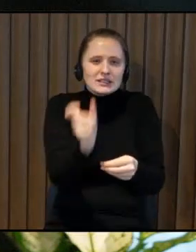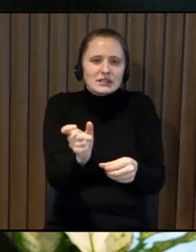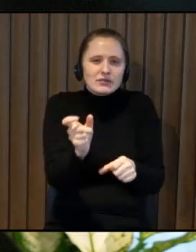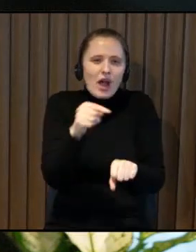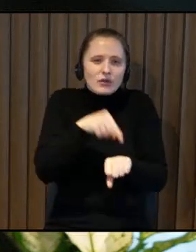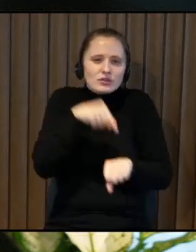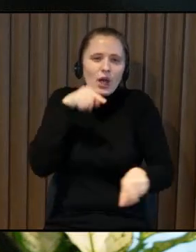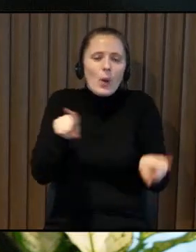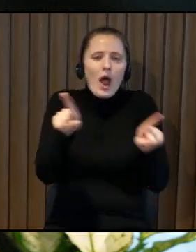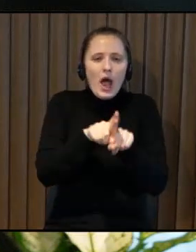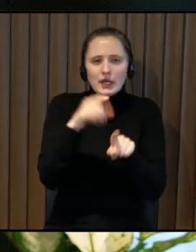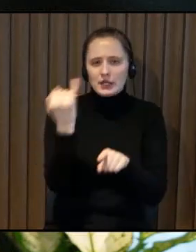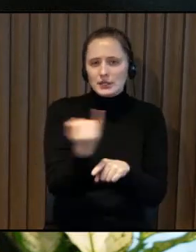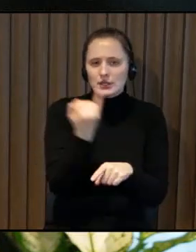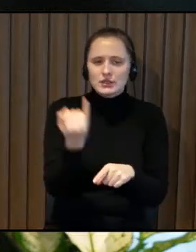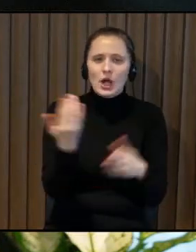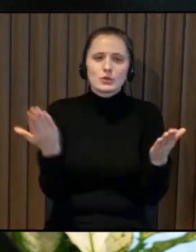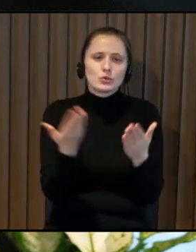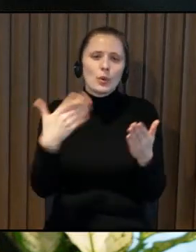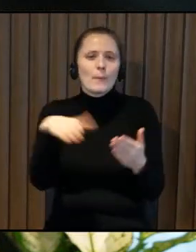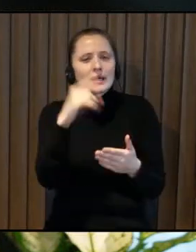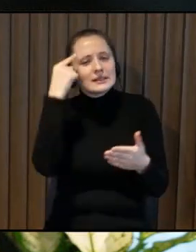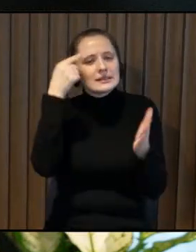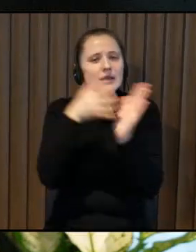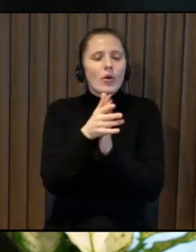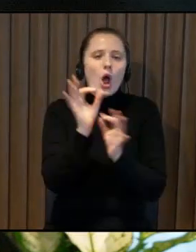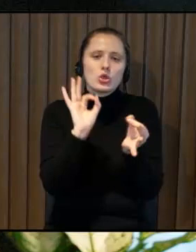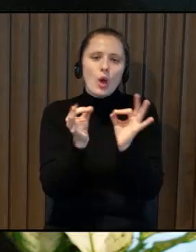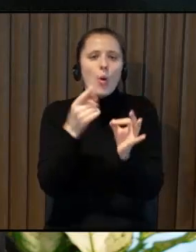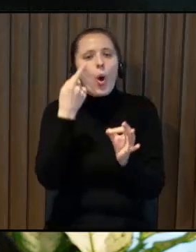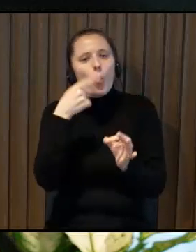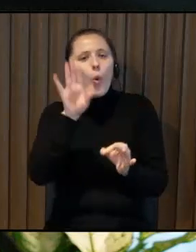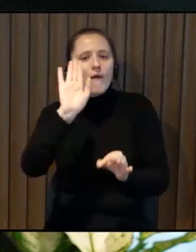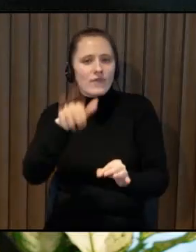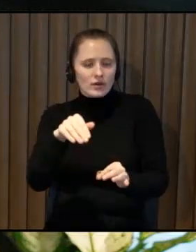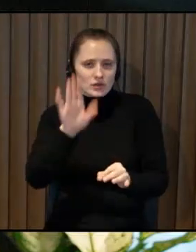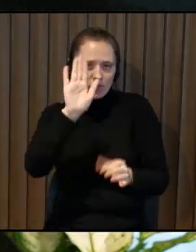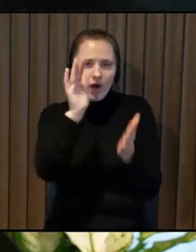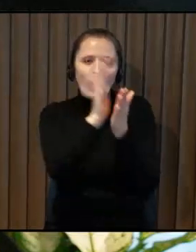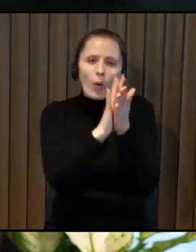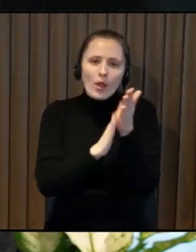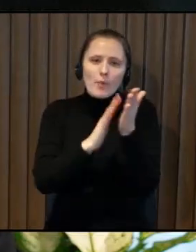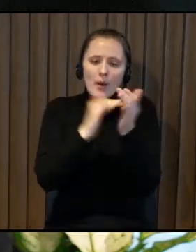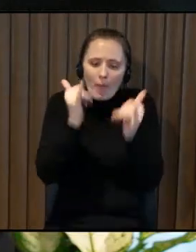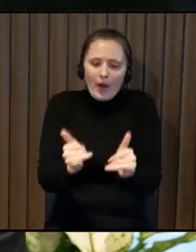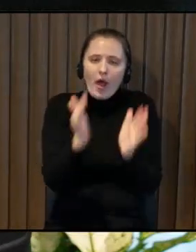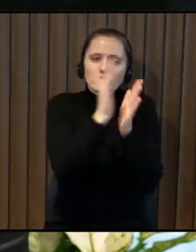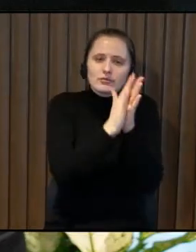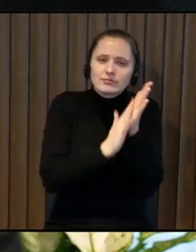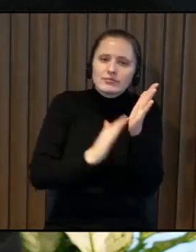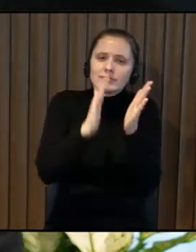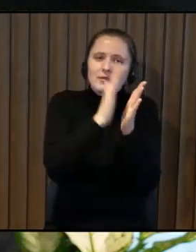at home I can touch her works, but when in exhibition, we don't consider that everyone can go and